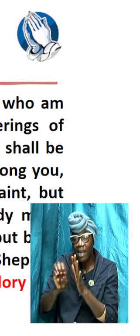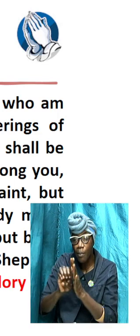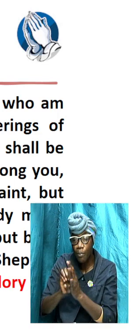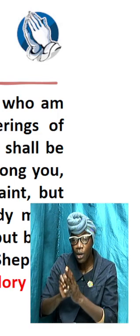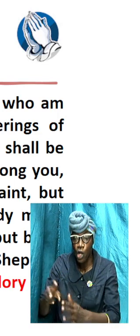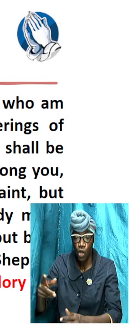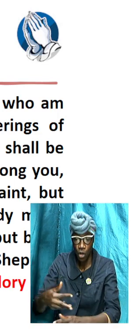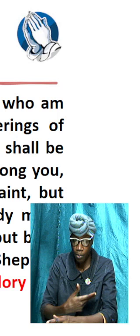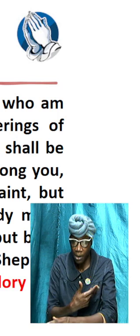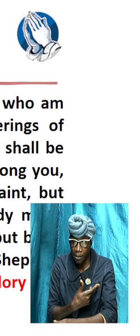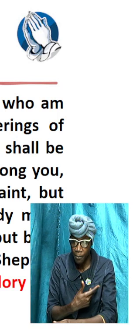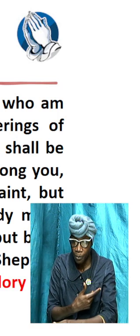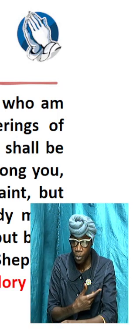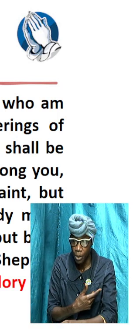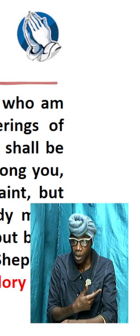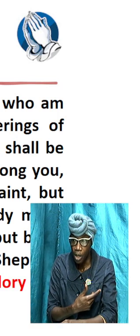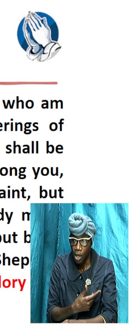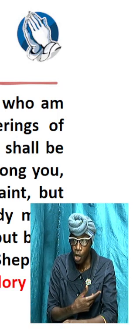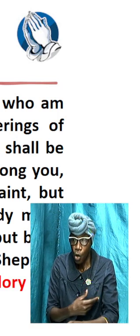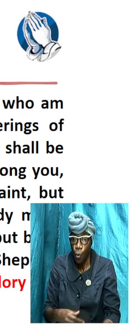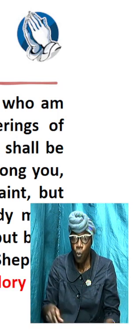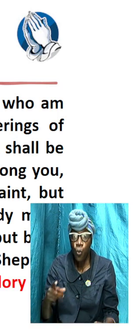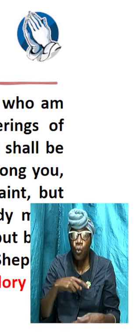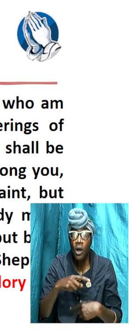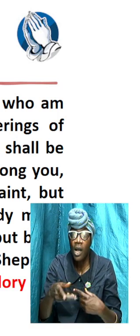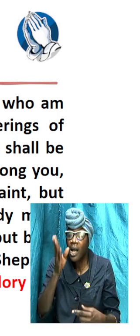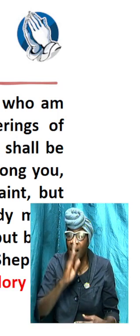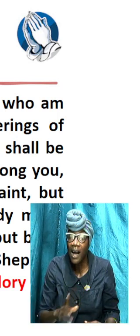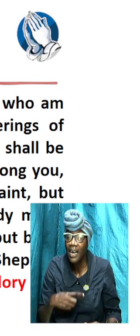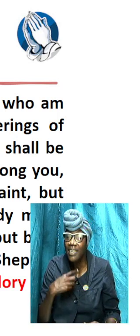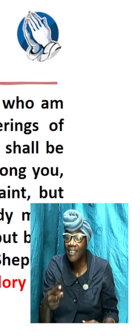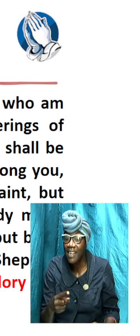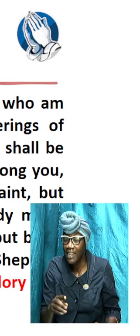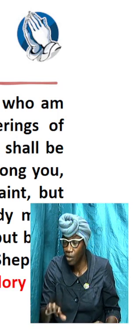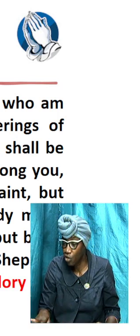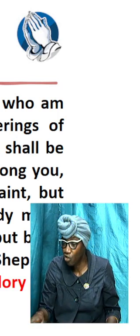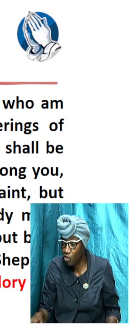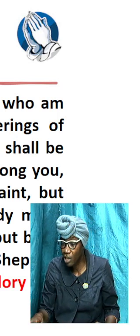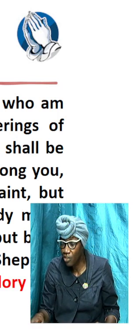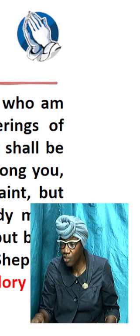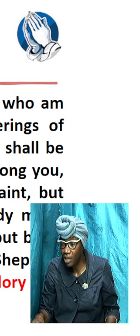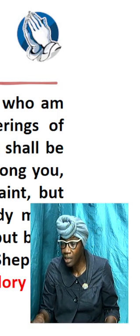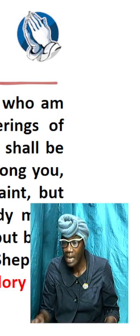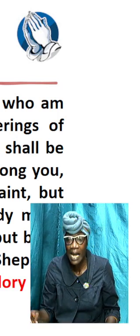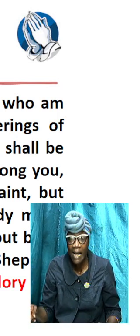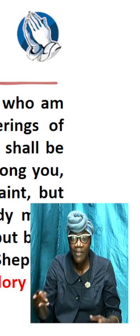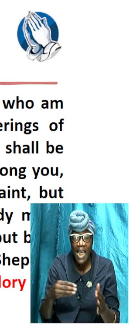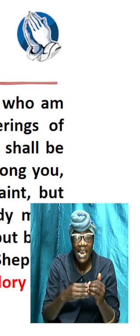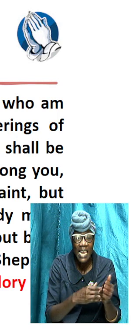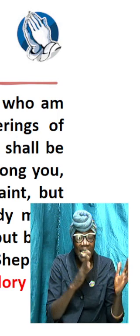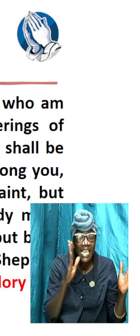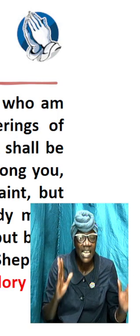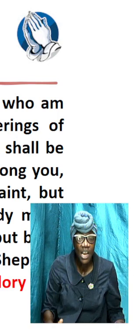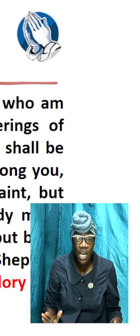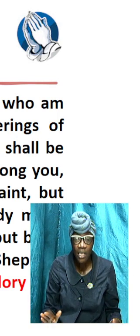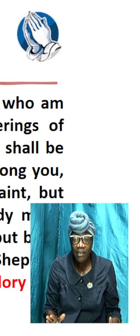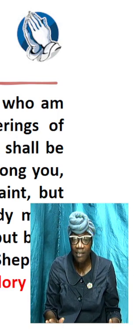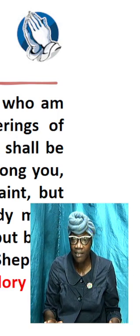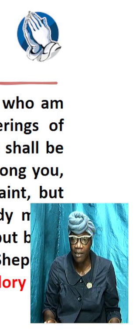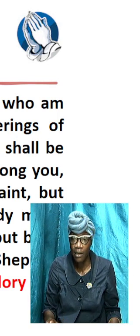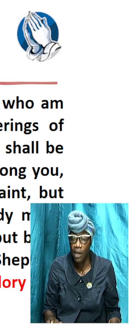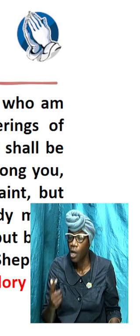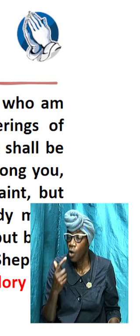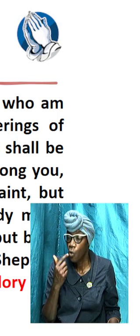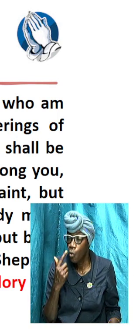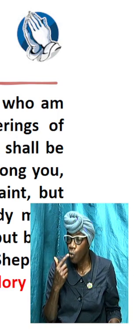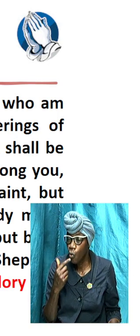shall appear, my God. In other words, God is telling the children of God, are telling the leaders, the people who practically,